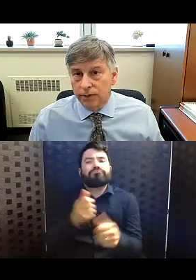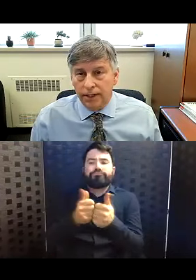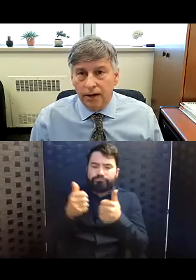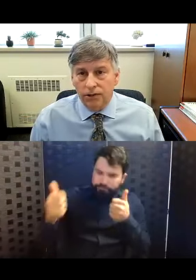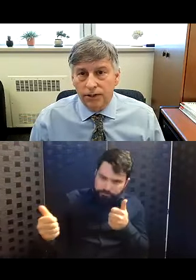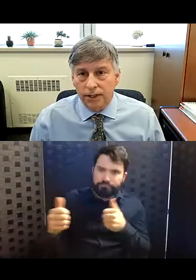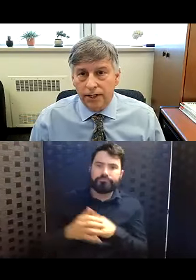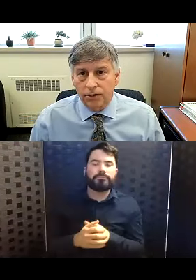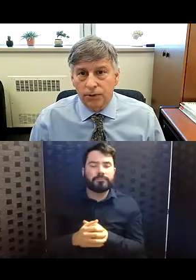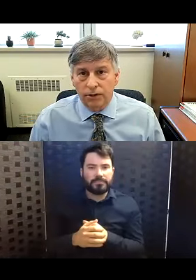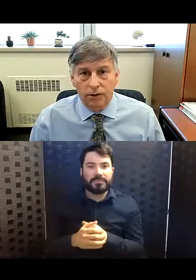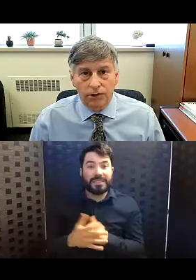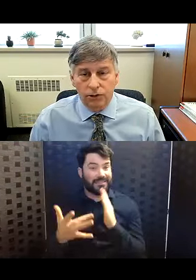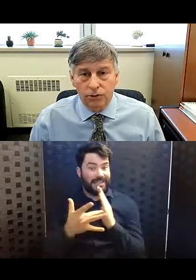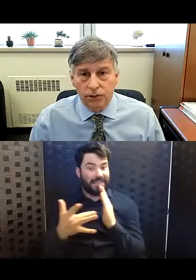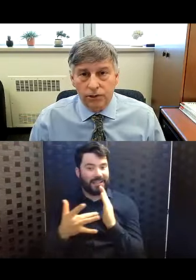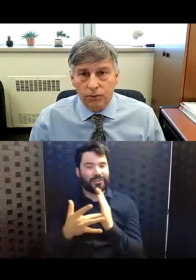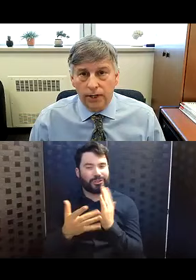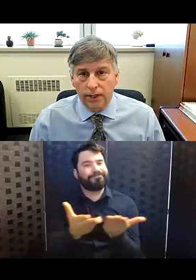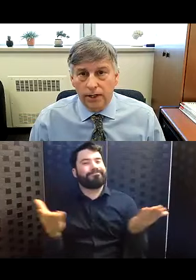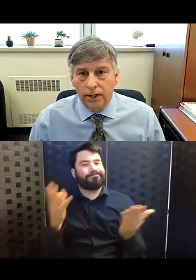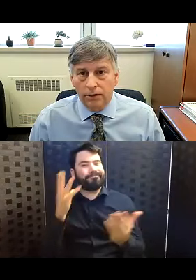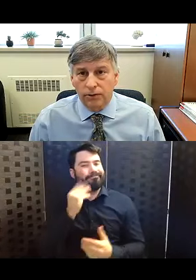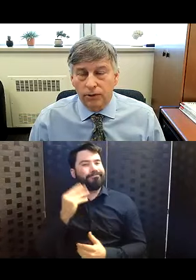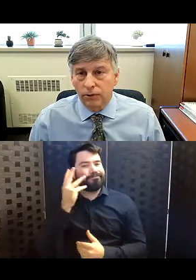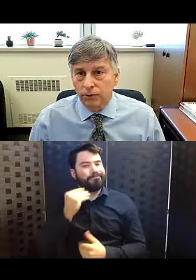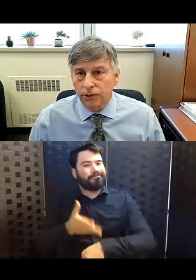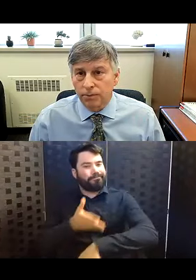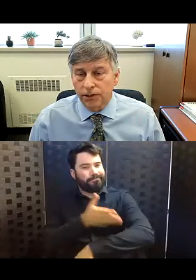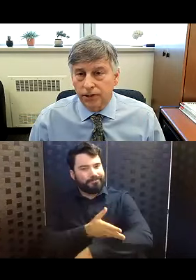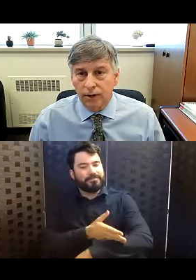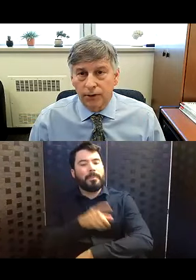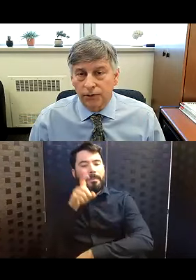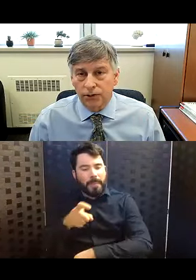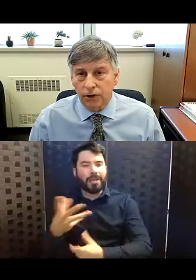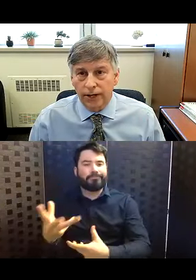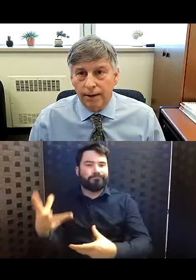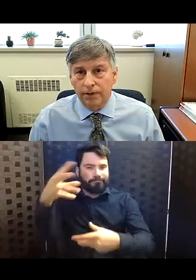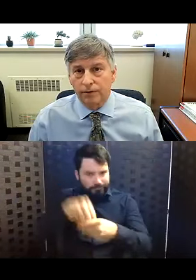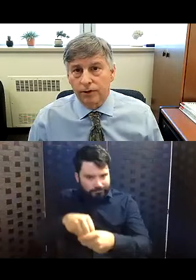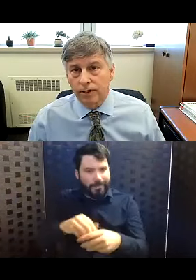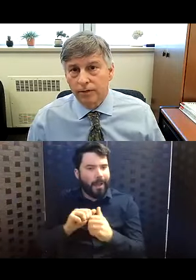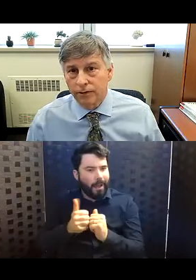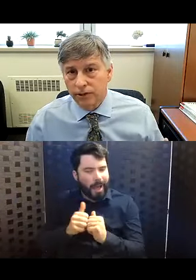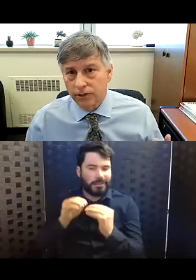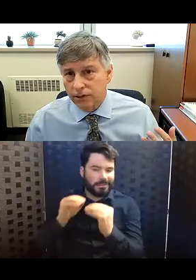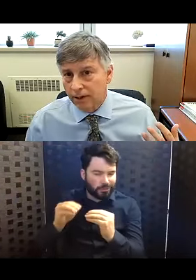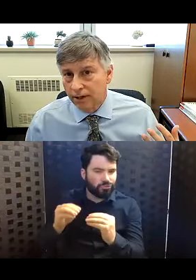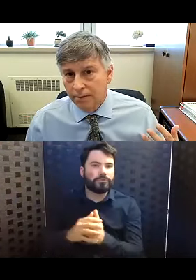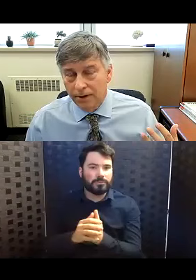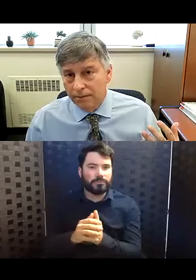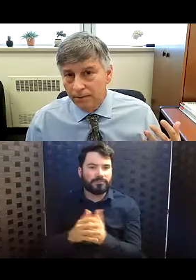comfortable with technology these days, so we encourage you to use it as a way to include learners in patient care. We know this is already happening. For